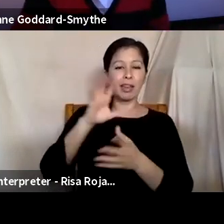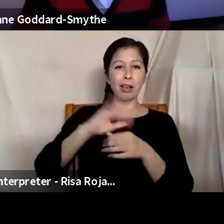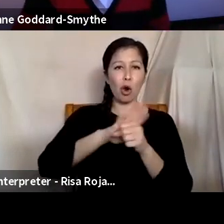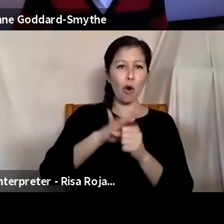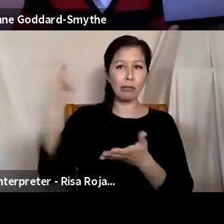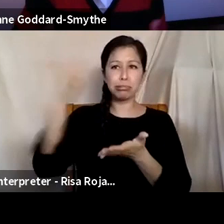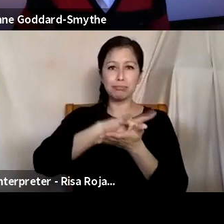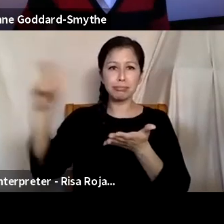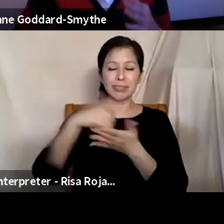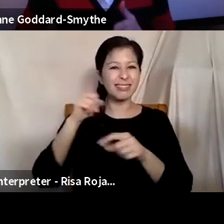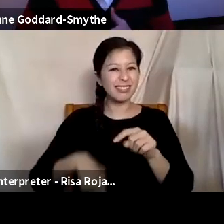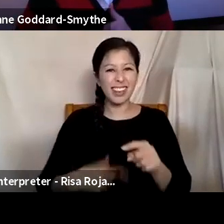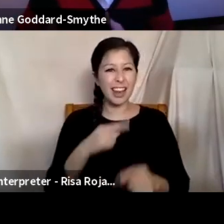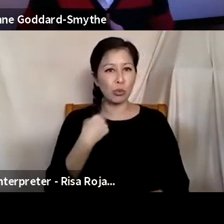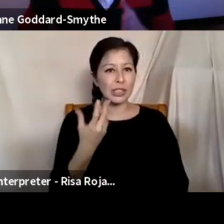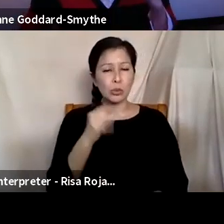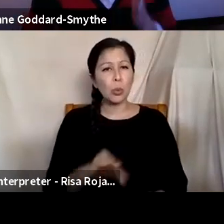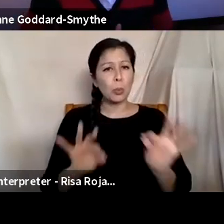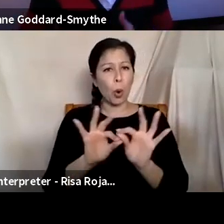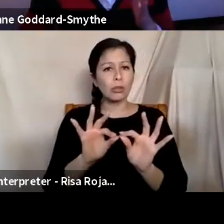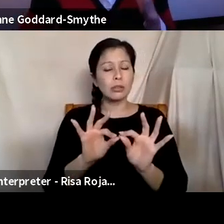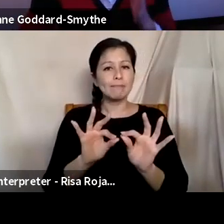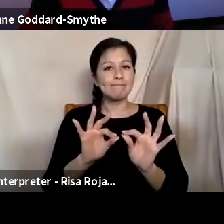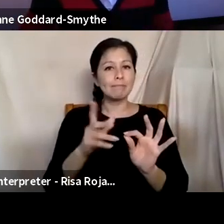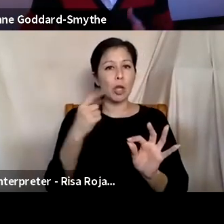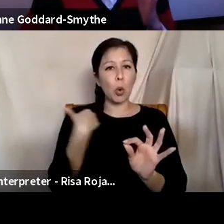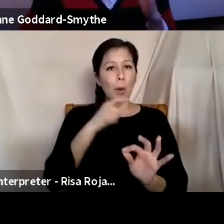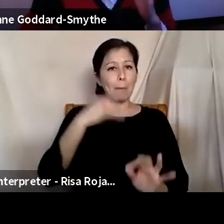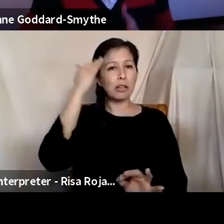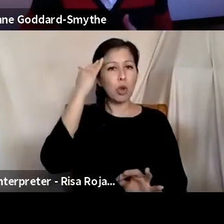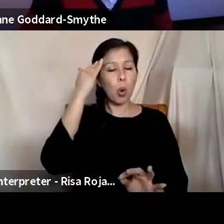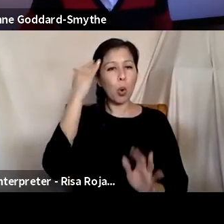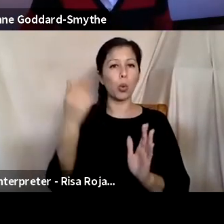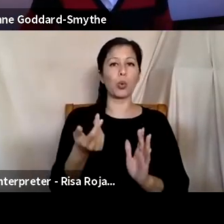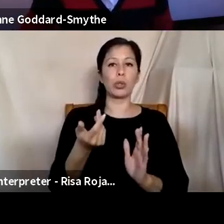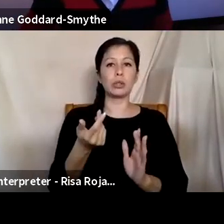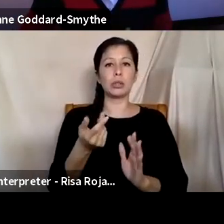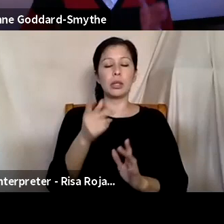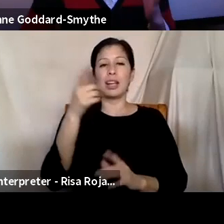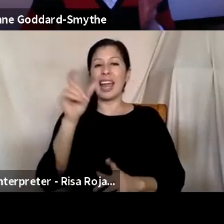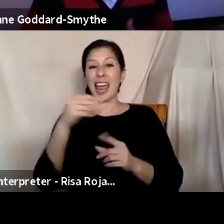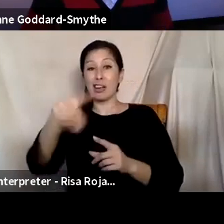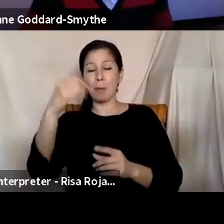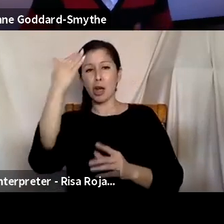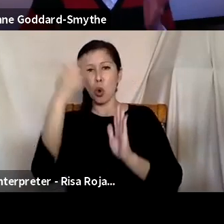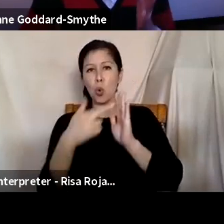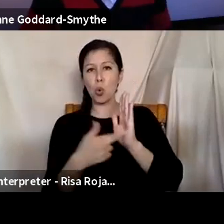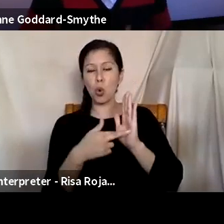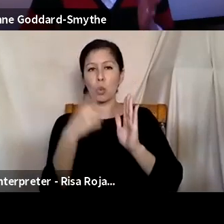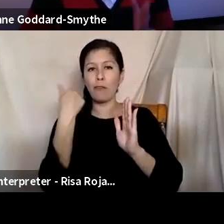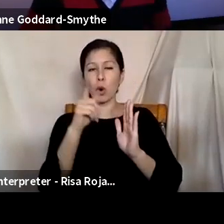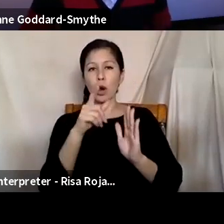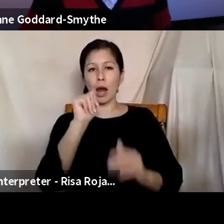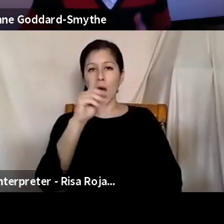COVID going around. So it's very important to know the guidelines when you do audition about where you,